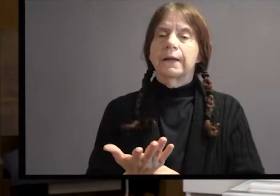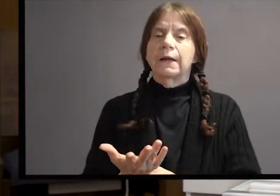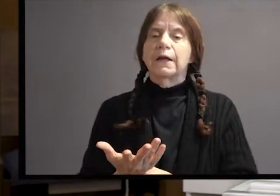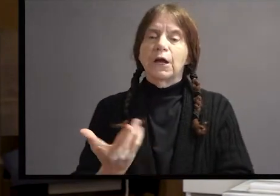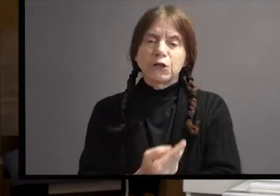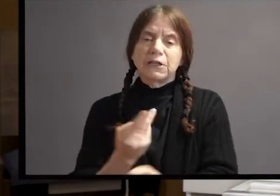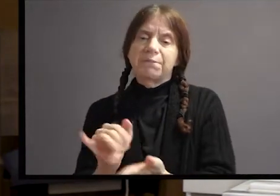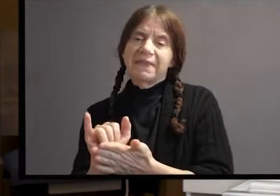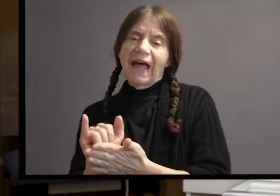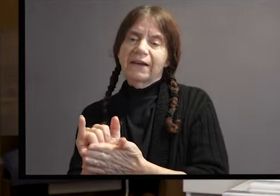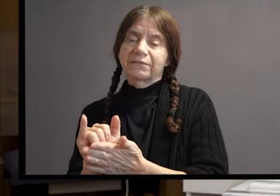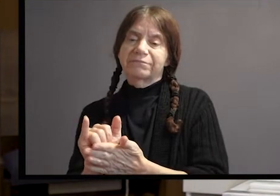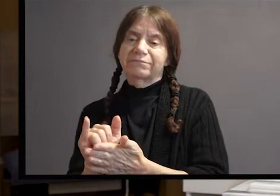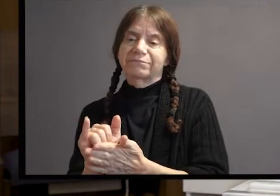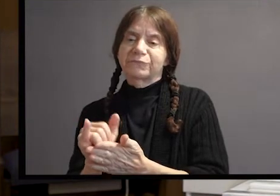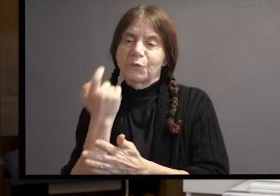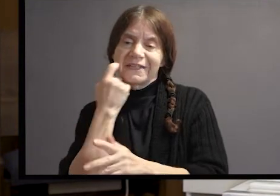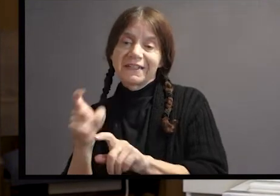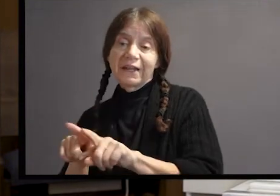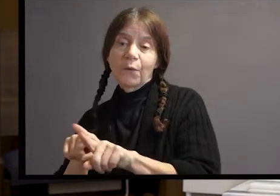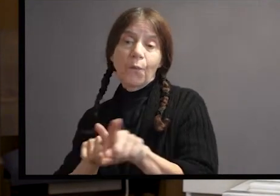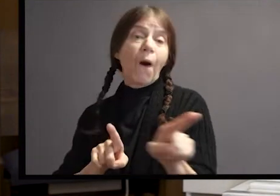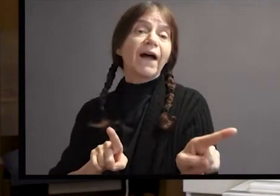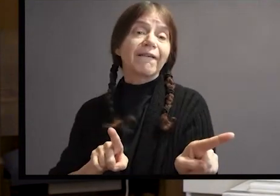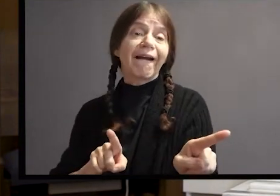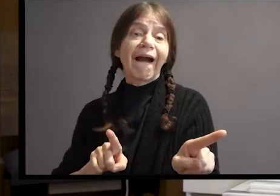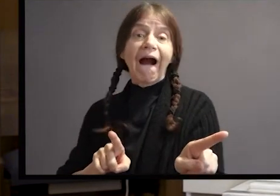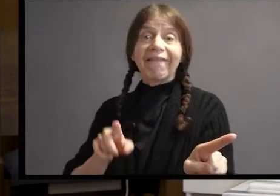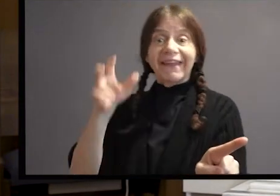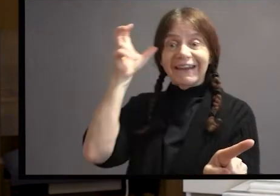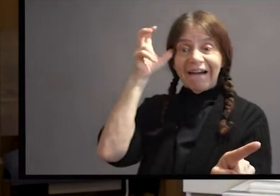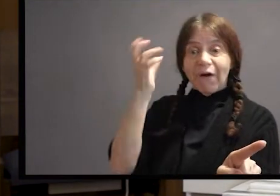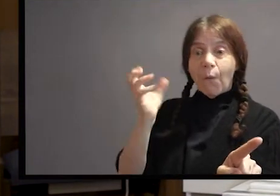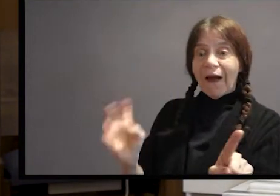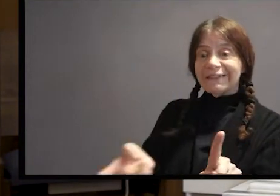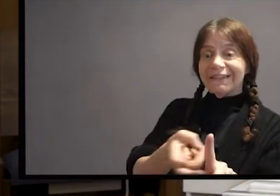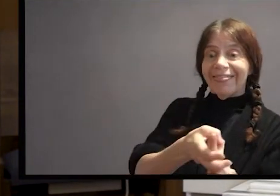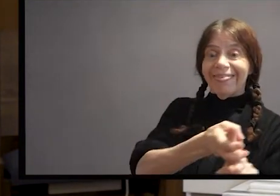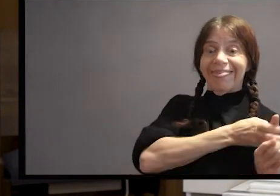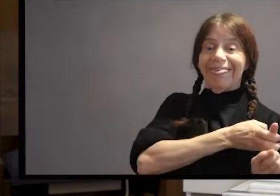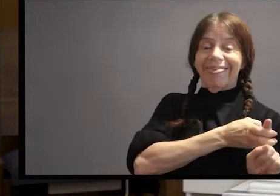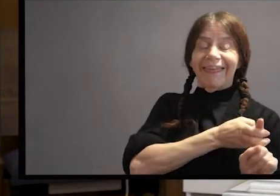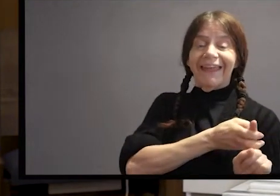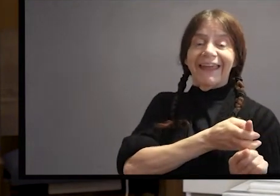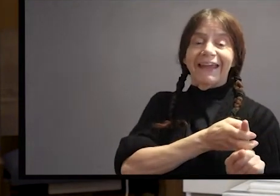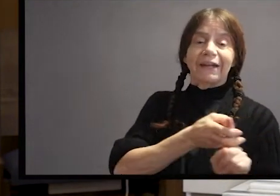drags them away to live forever with him in the agony of hell.